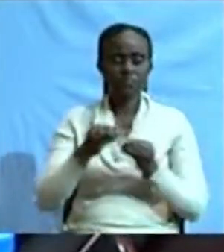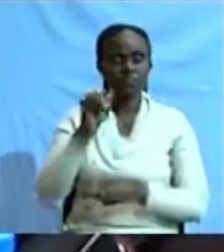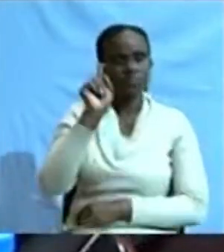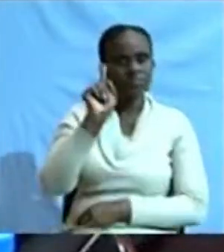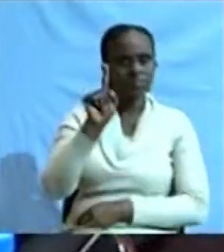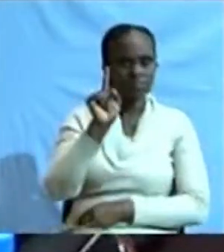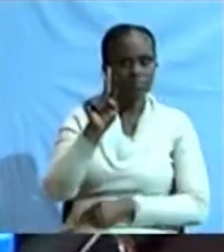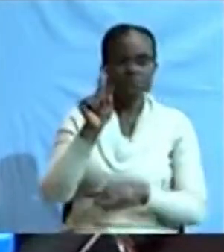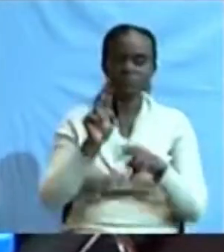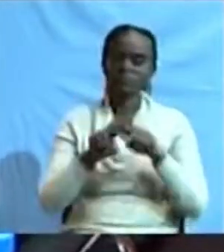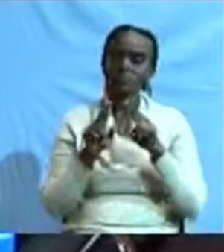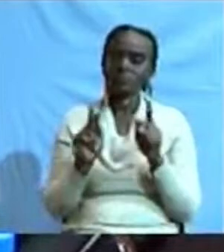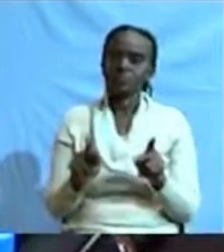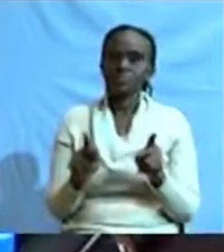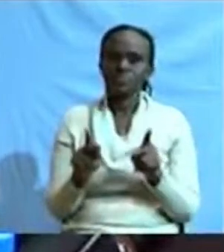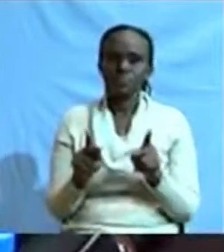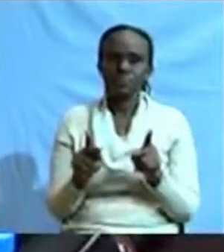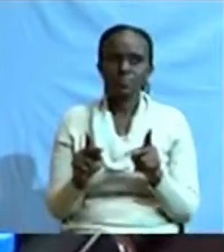1.